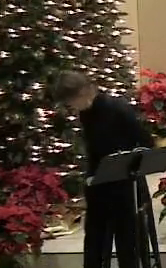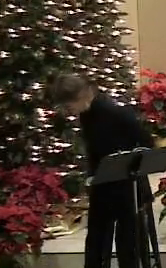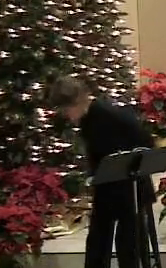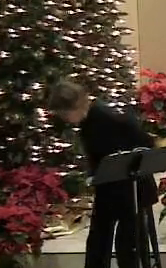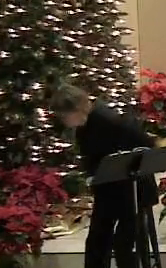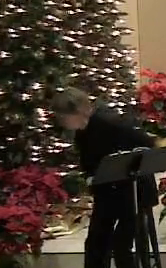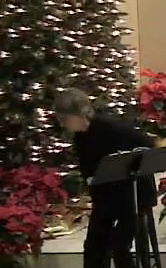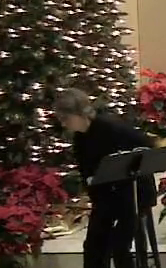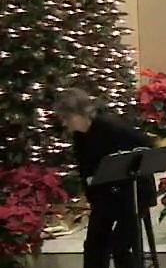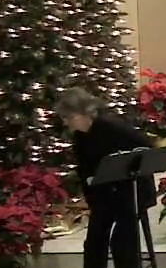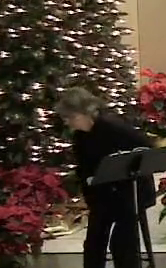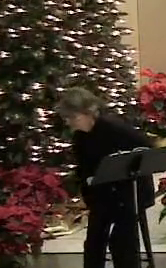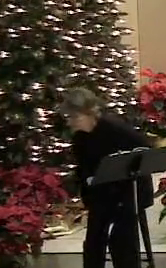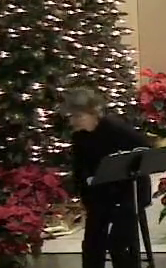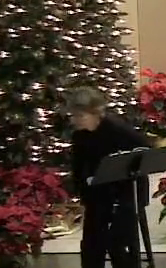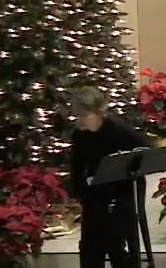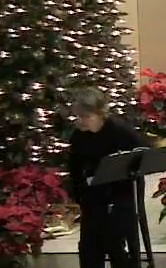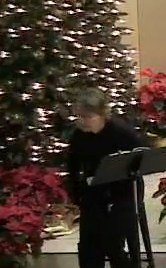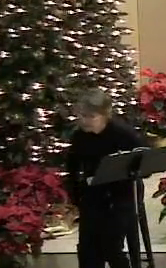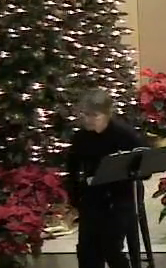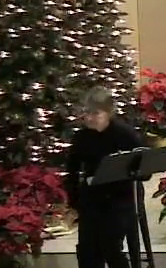Amen.